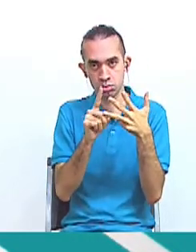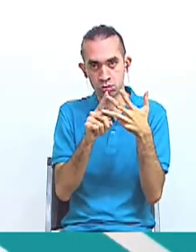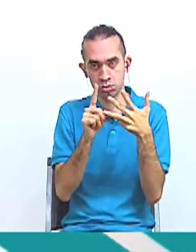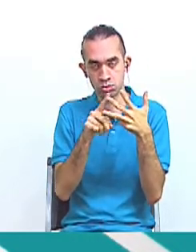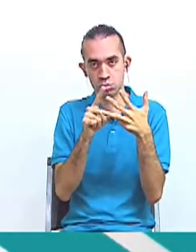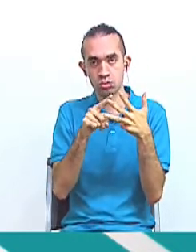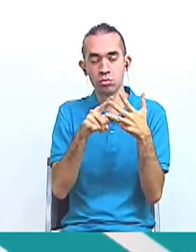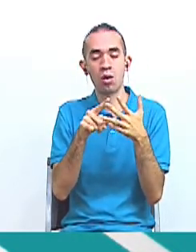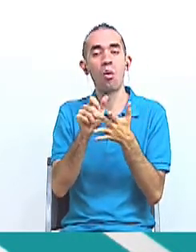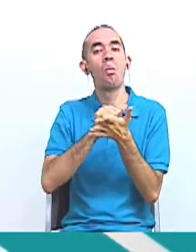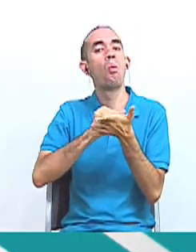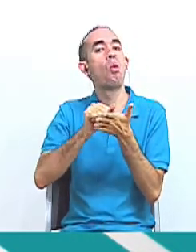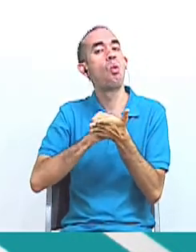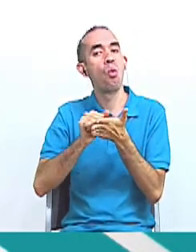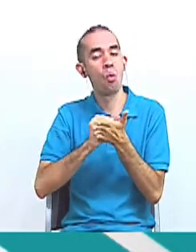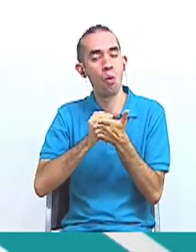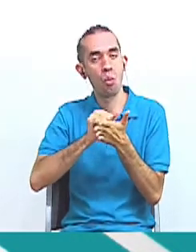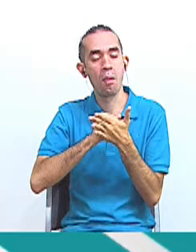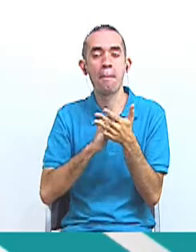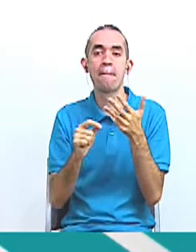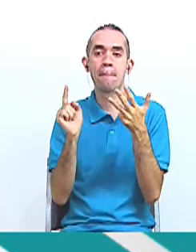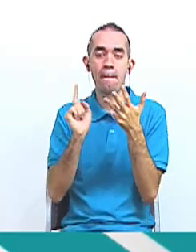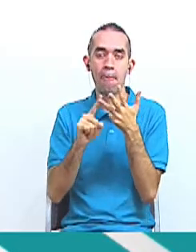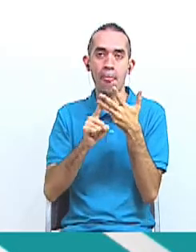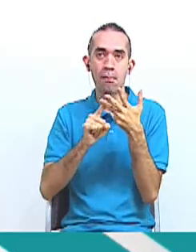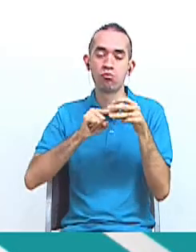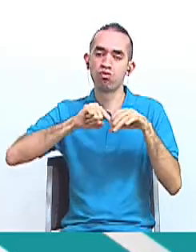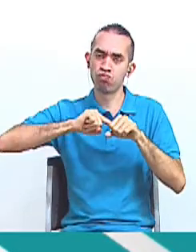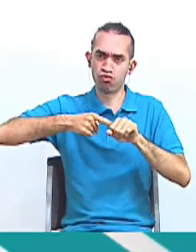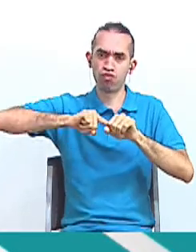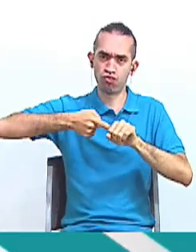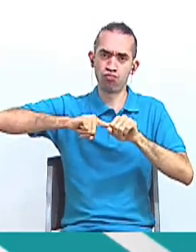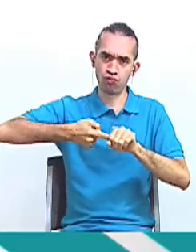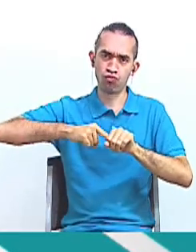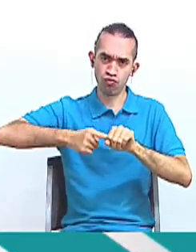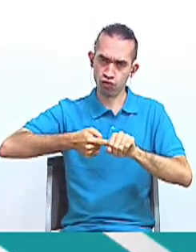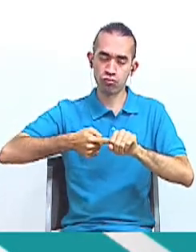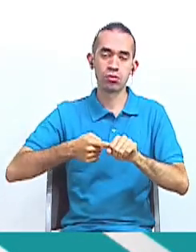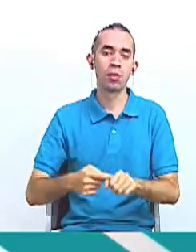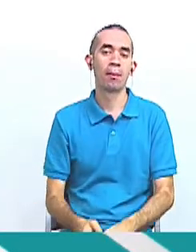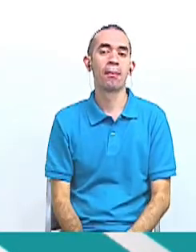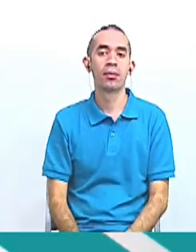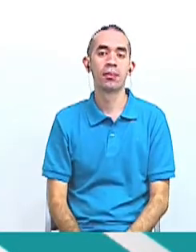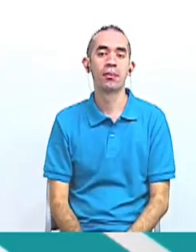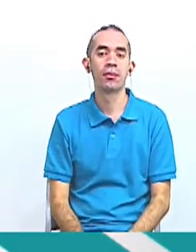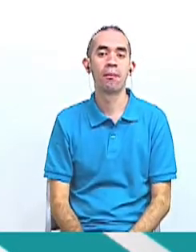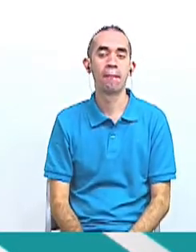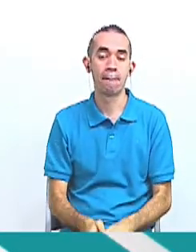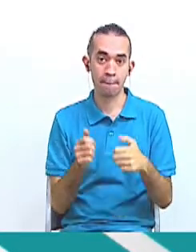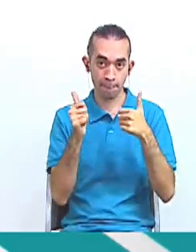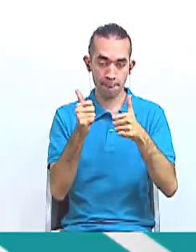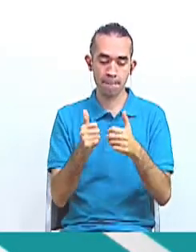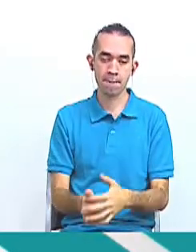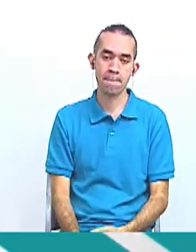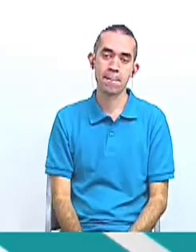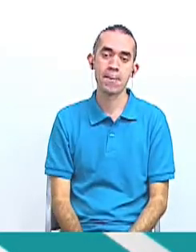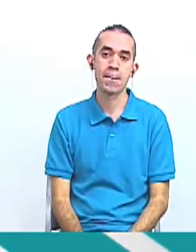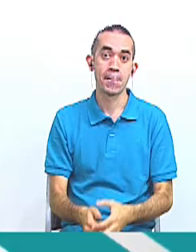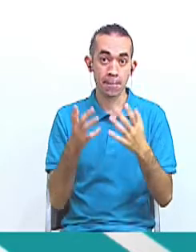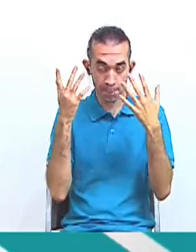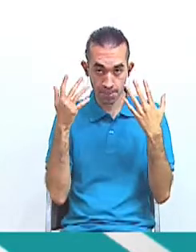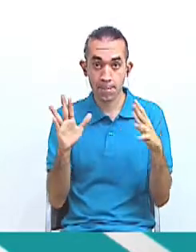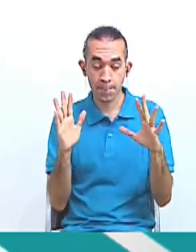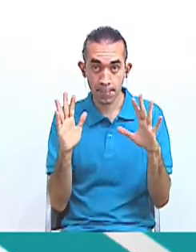change something, if you need to correct, and of course, the pencil sharpener that we have right there, okay? Once we are ready